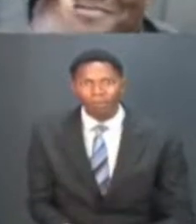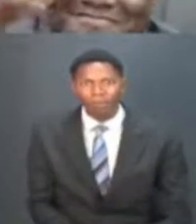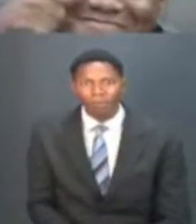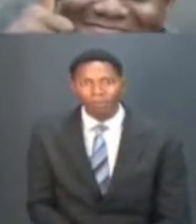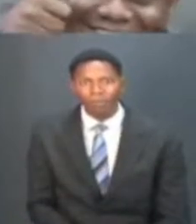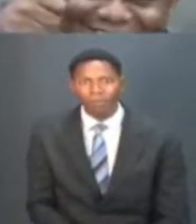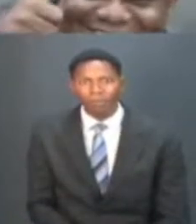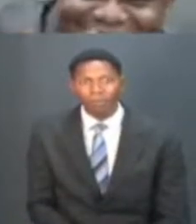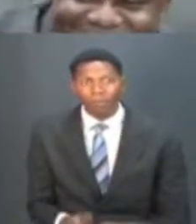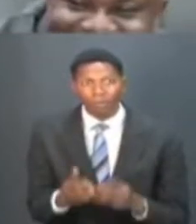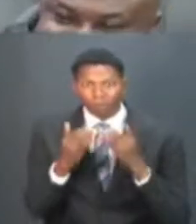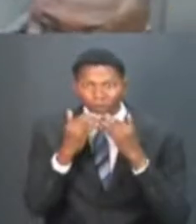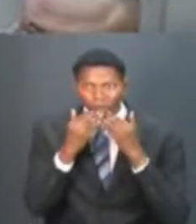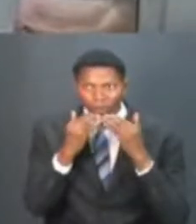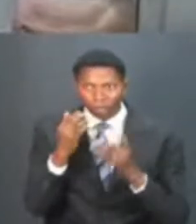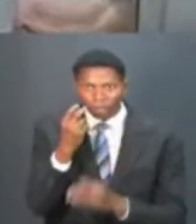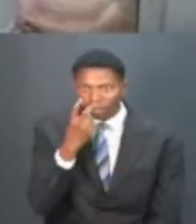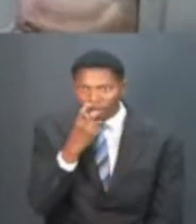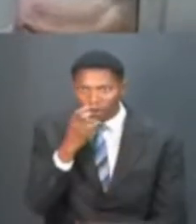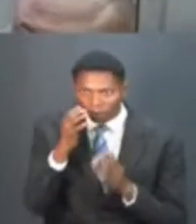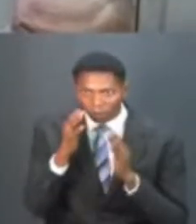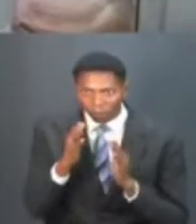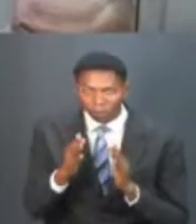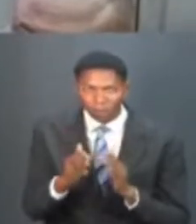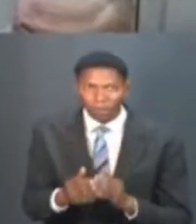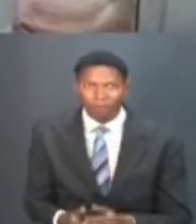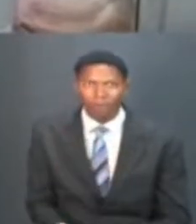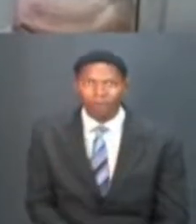Thank you, Right Honorable Speaker.